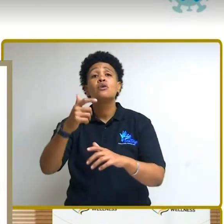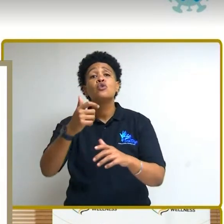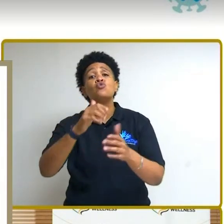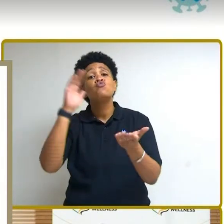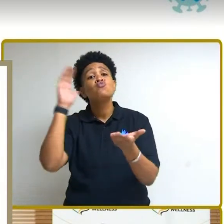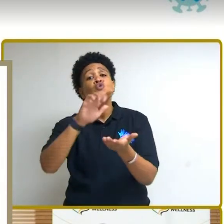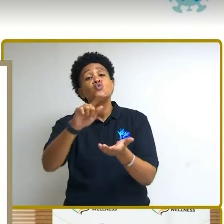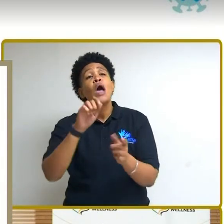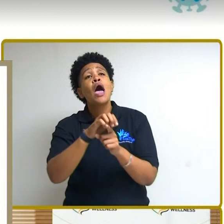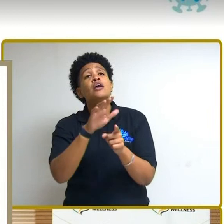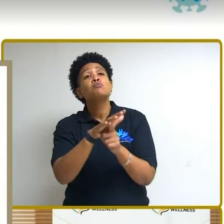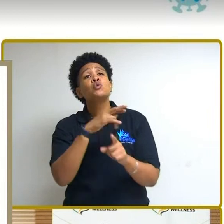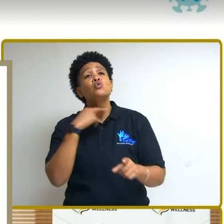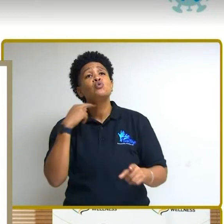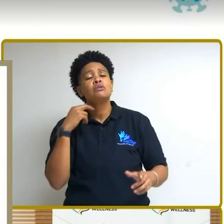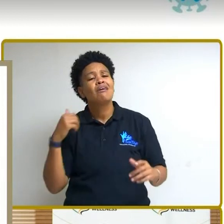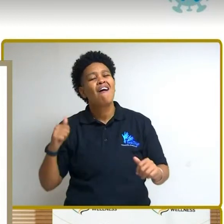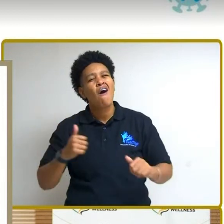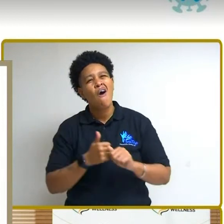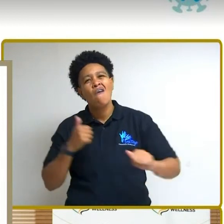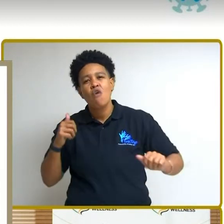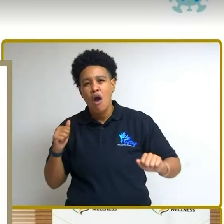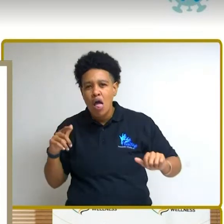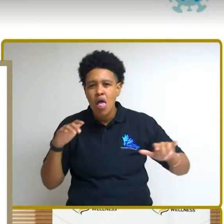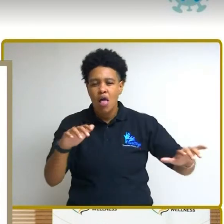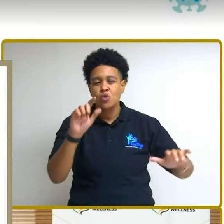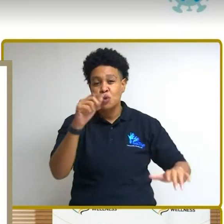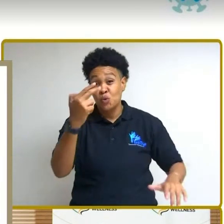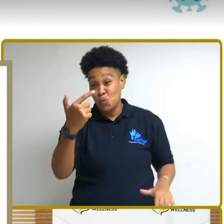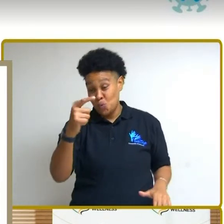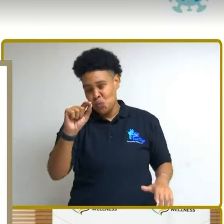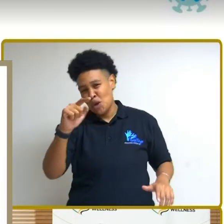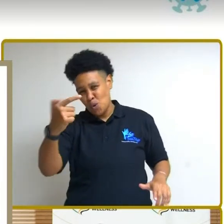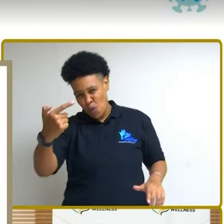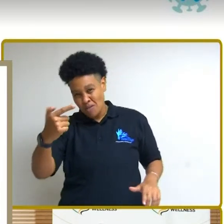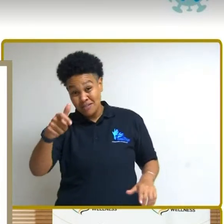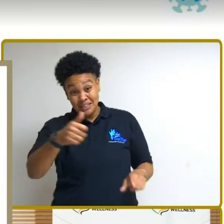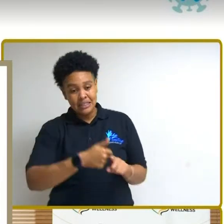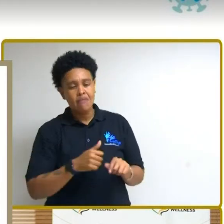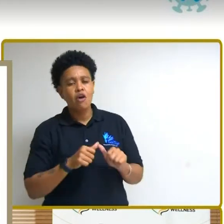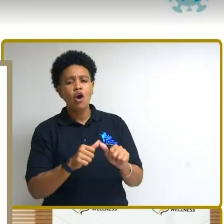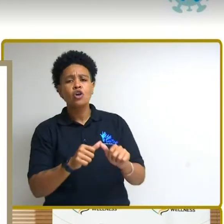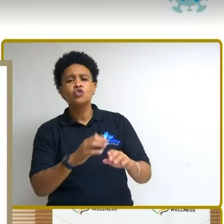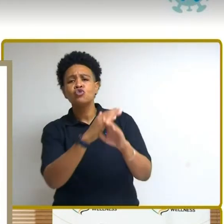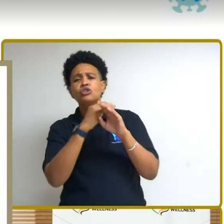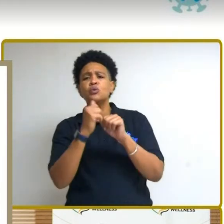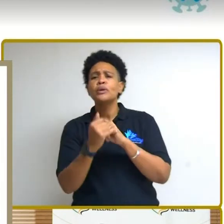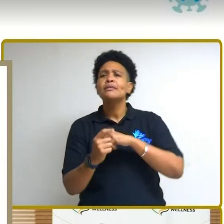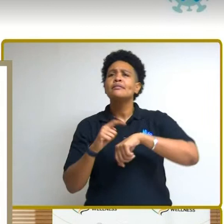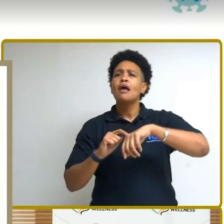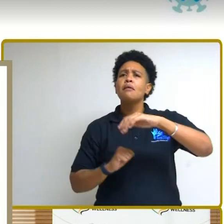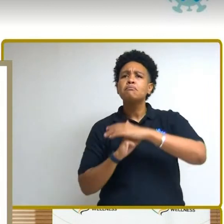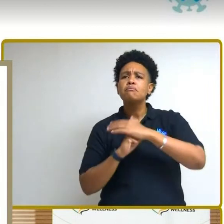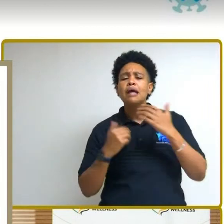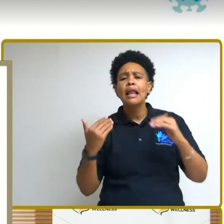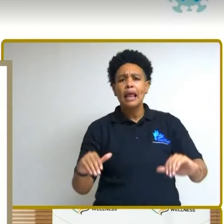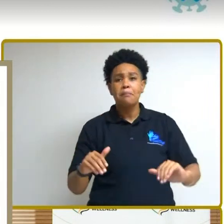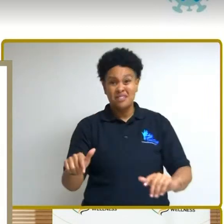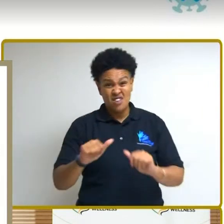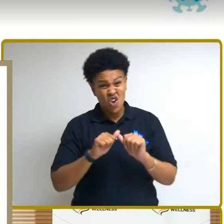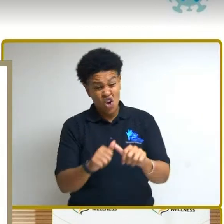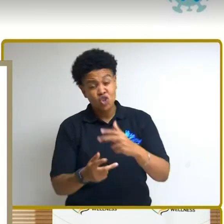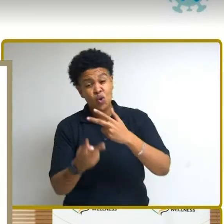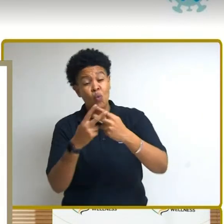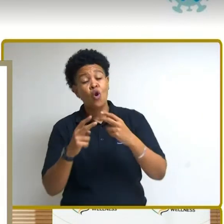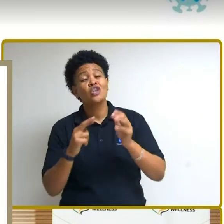2021, continue our restrictions with the curfews. We're going to continue quarantine rules until at least